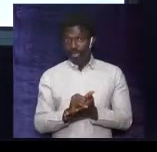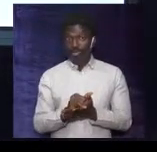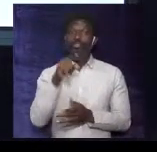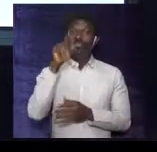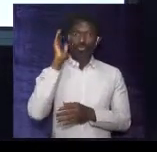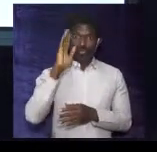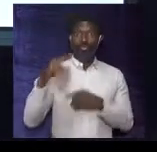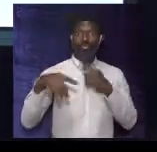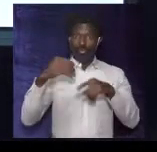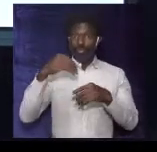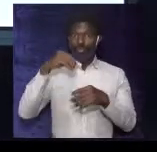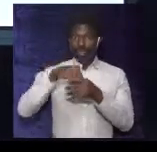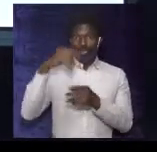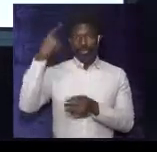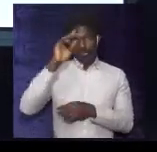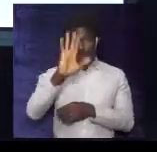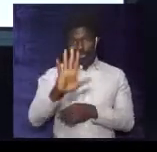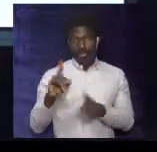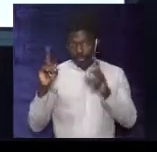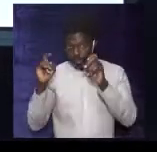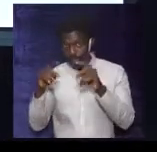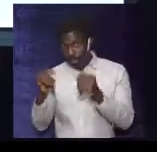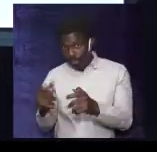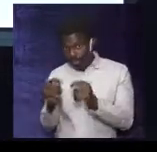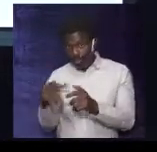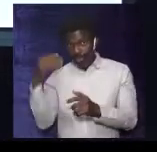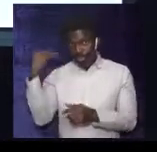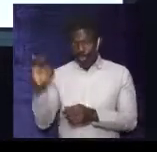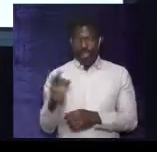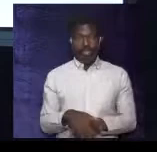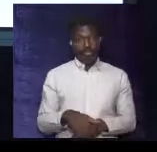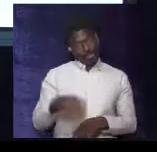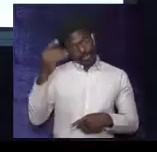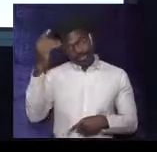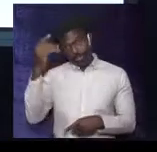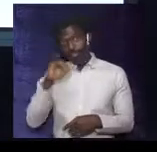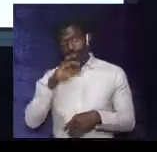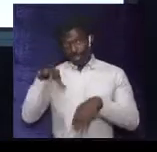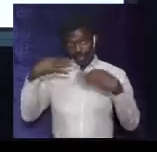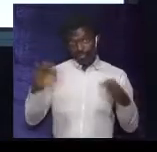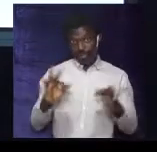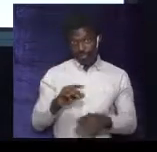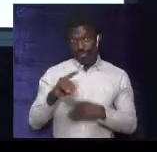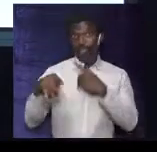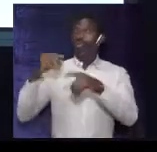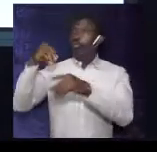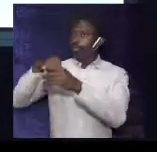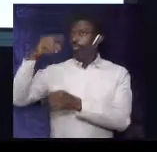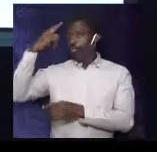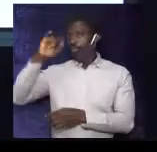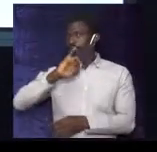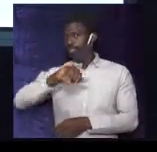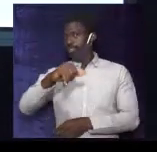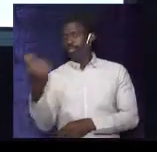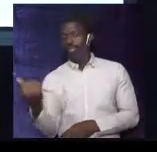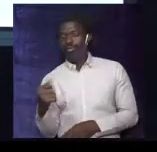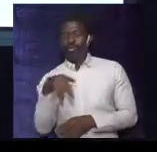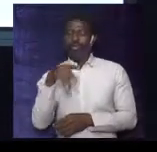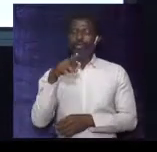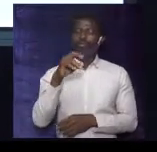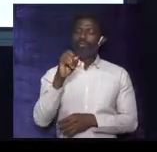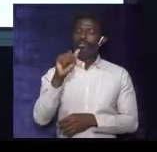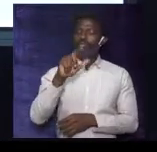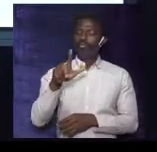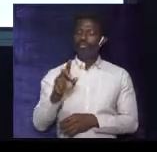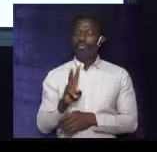for that already. Yeah. You will go in for your placement test. Immediately the pandemic is over. Go